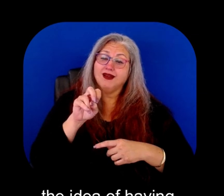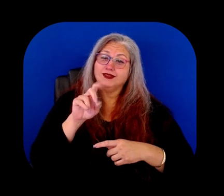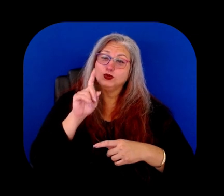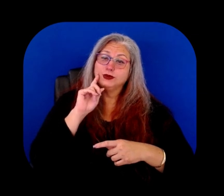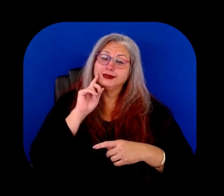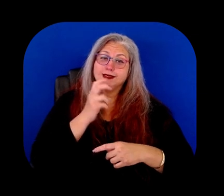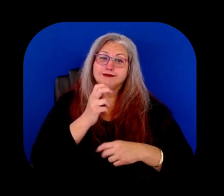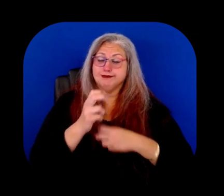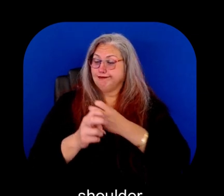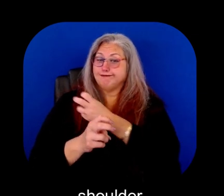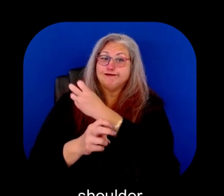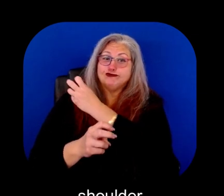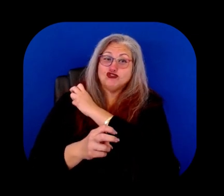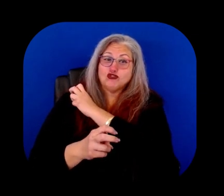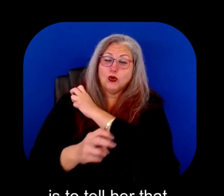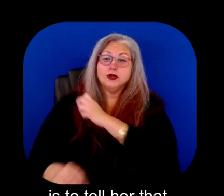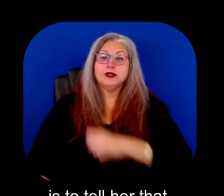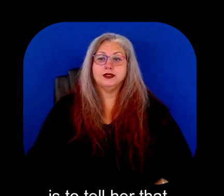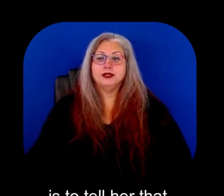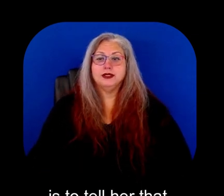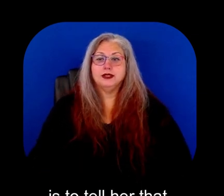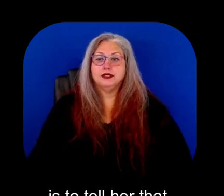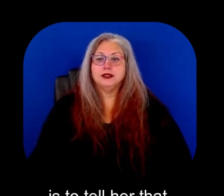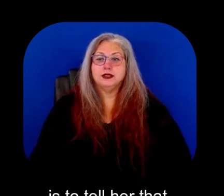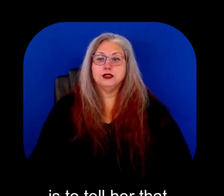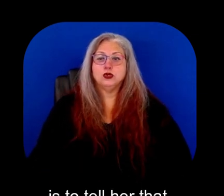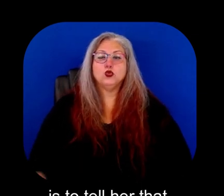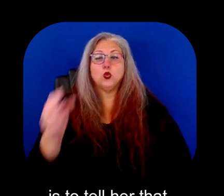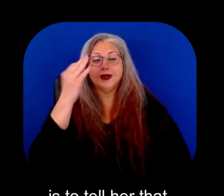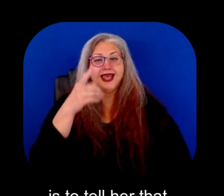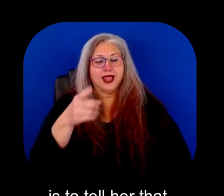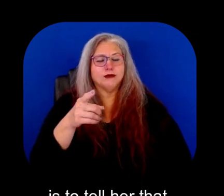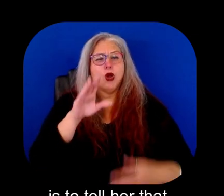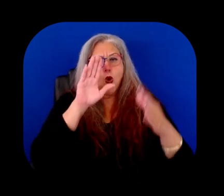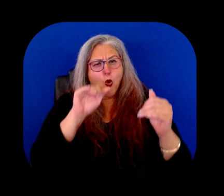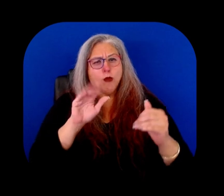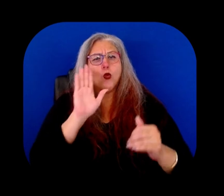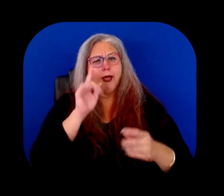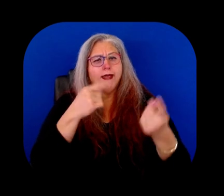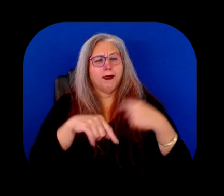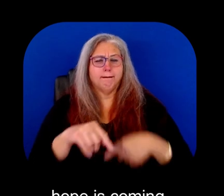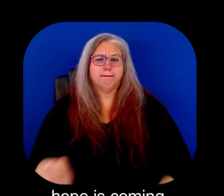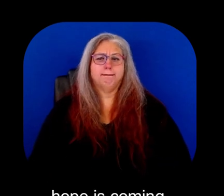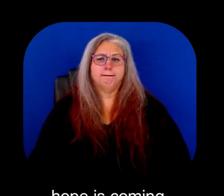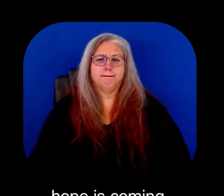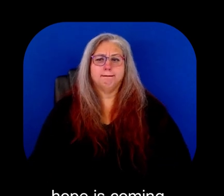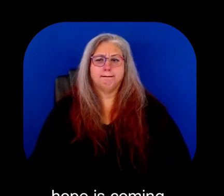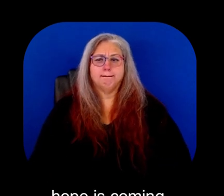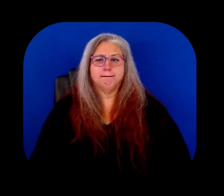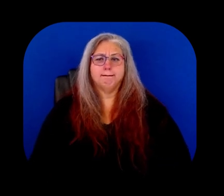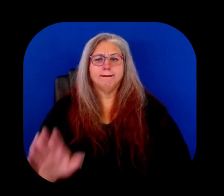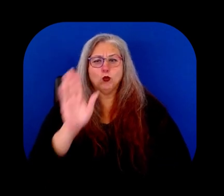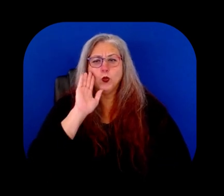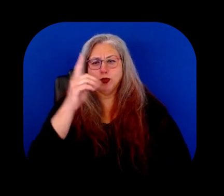child's shoulder is to tell her that hope is coming. Hope is coming one